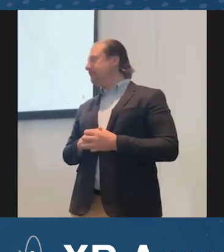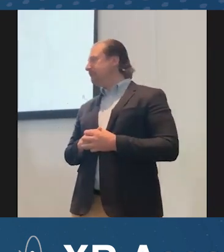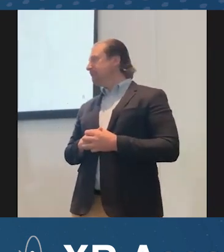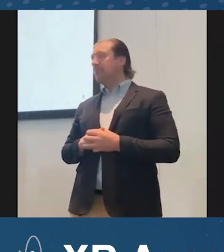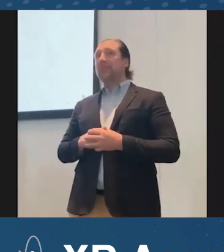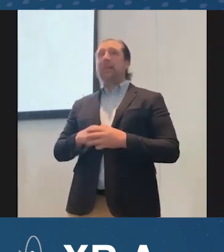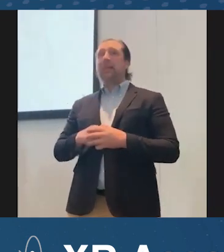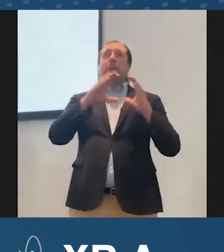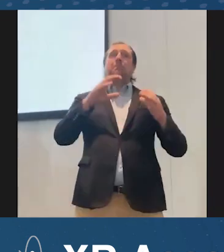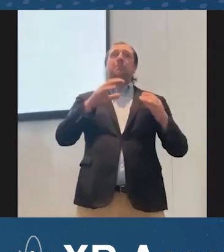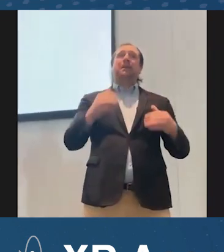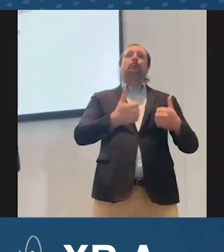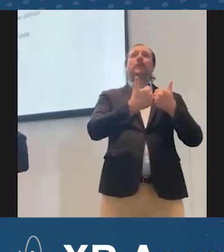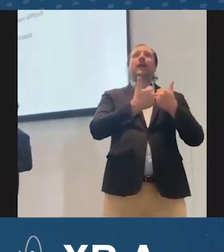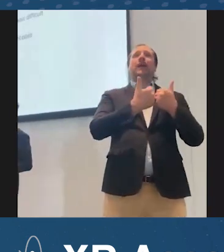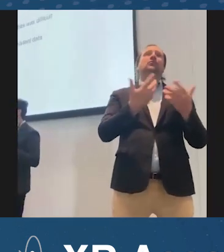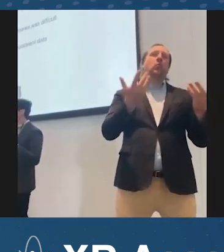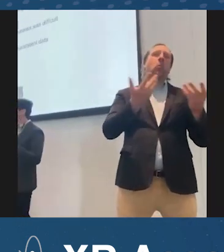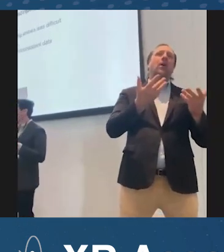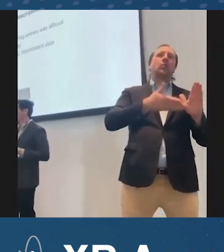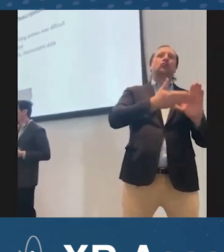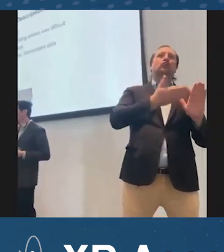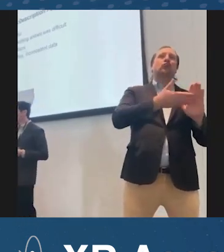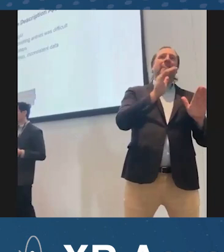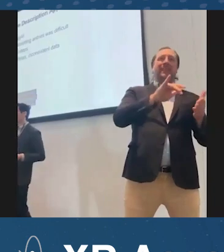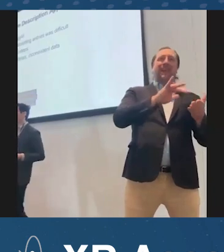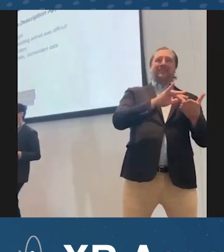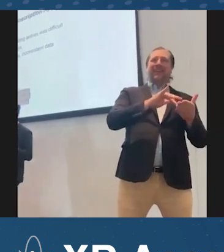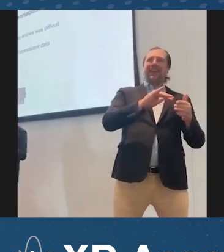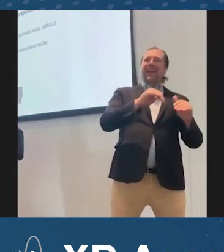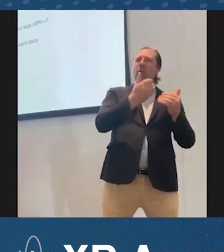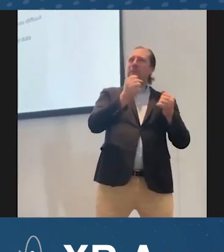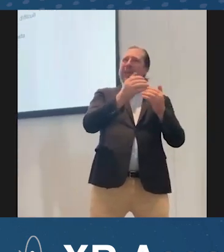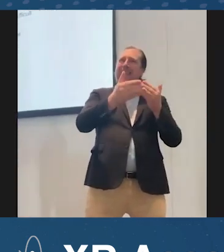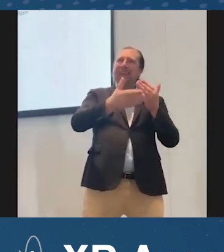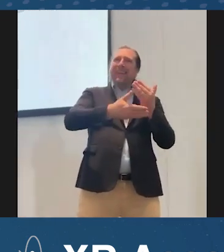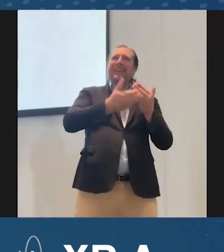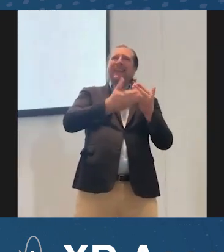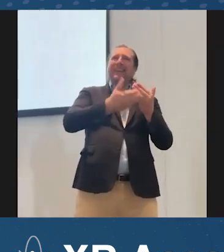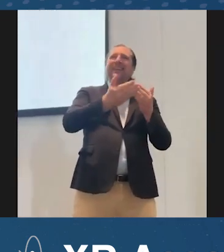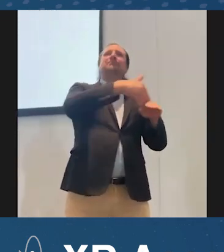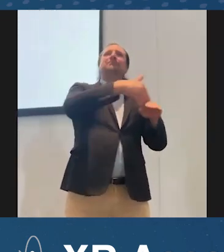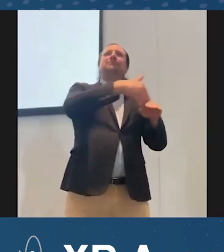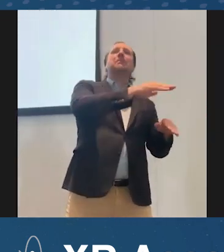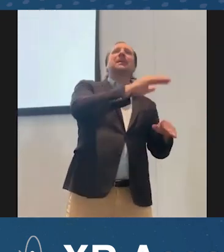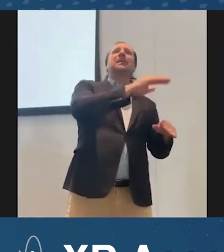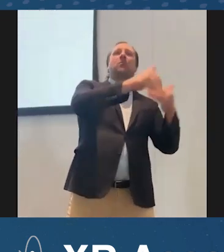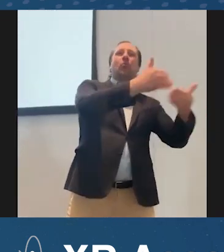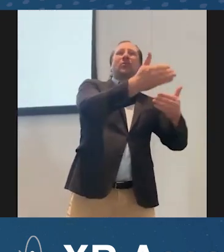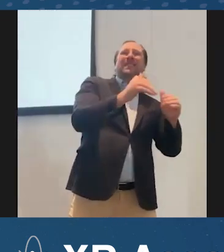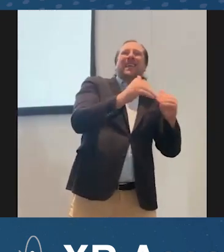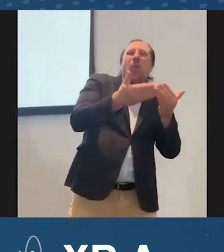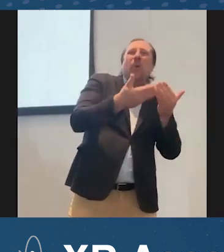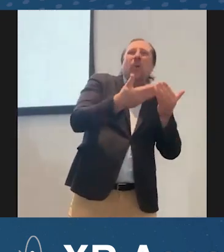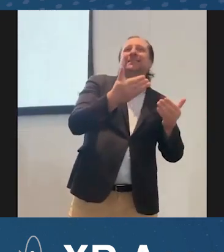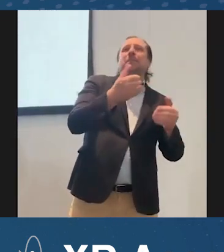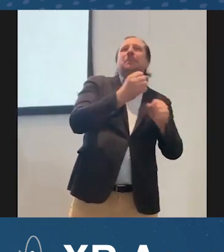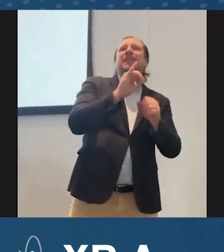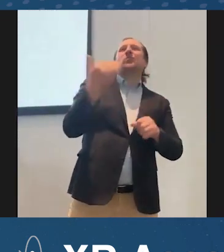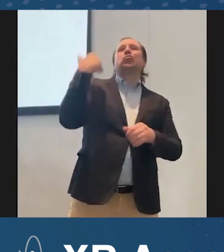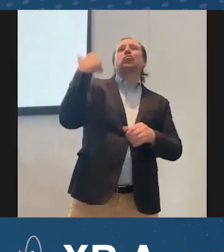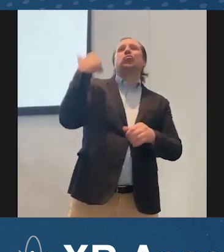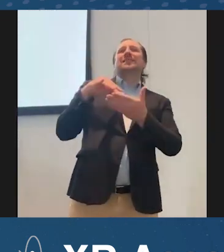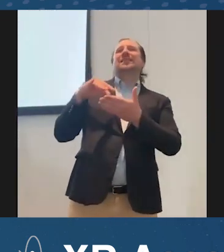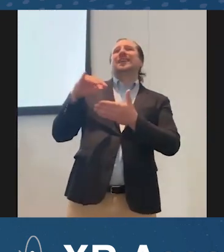One big challenge with running our diary study was making an easy diary submission process. In a previous pilot study where